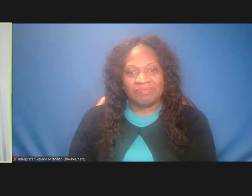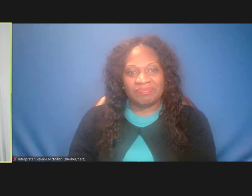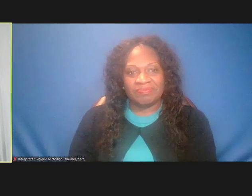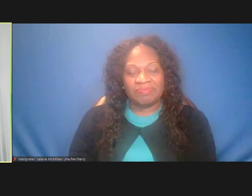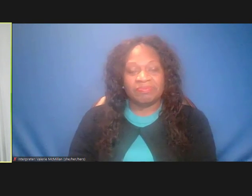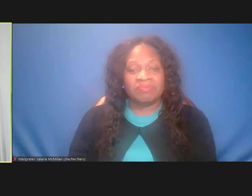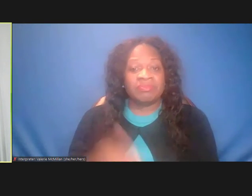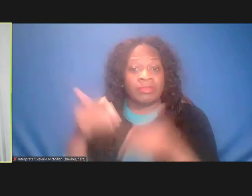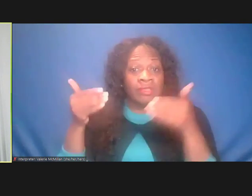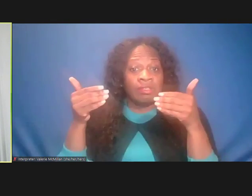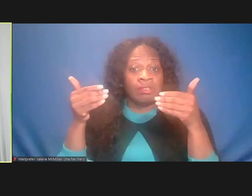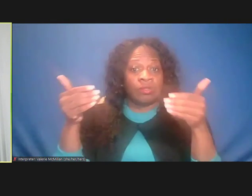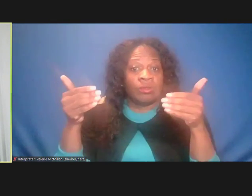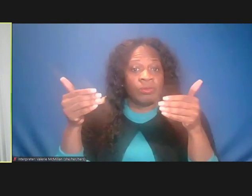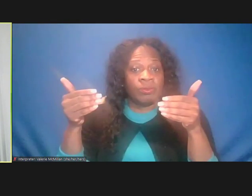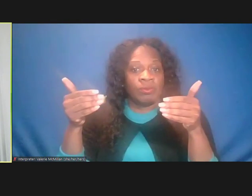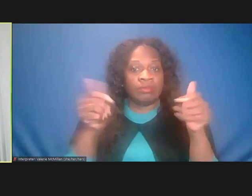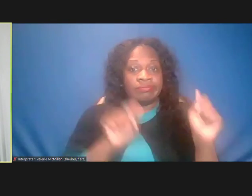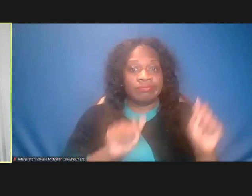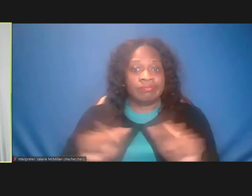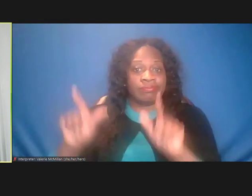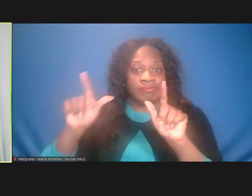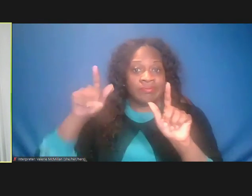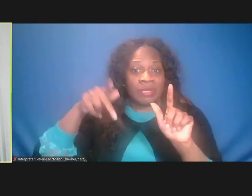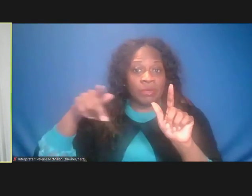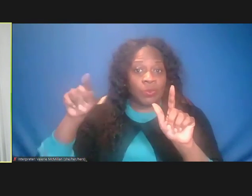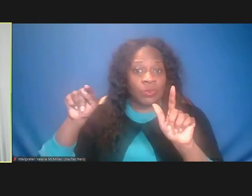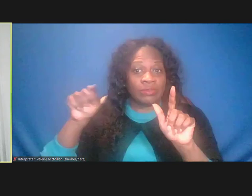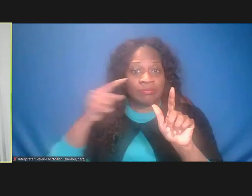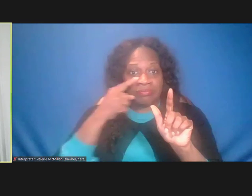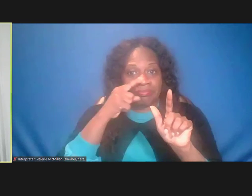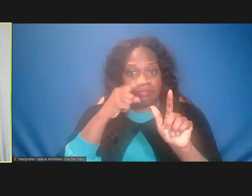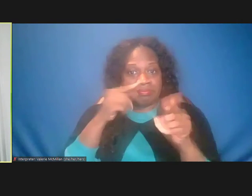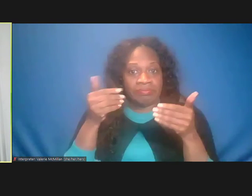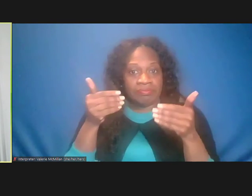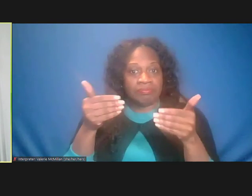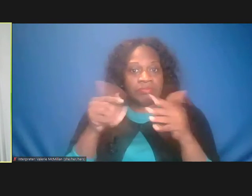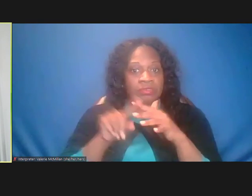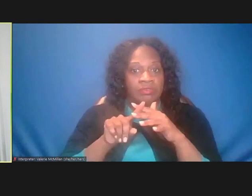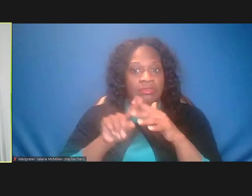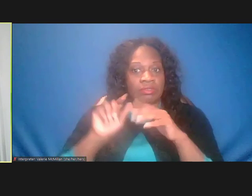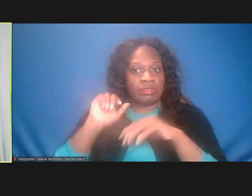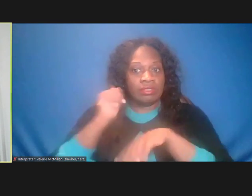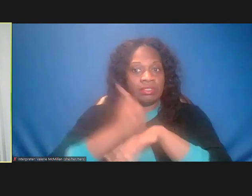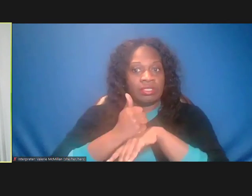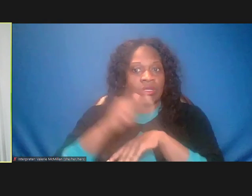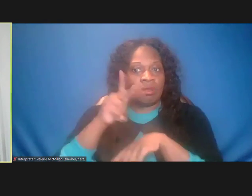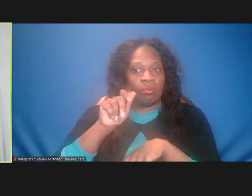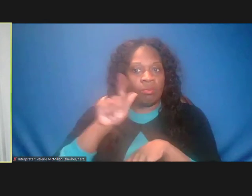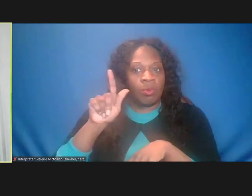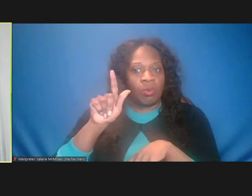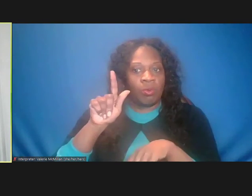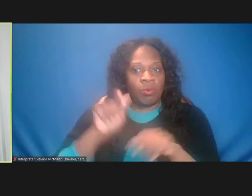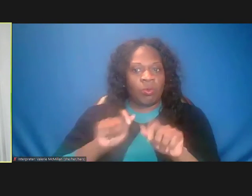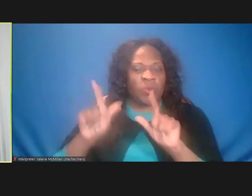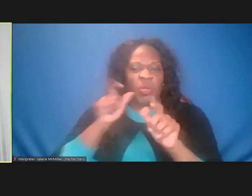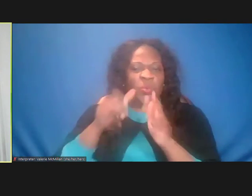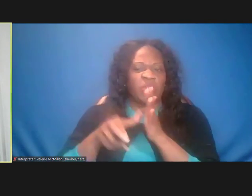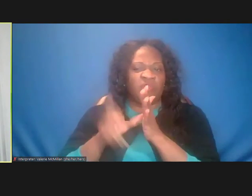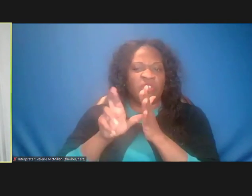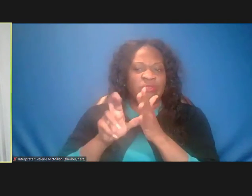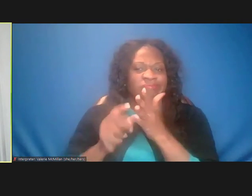And we'll go ahead and pull the PowerPoint back up and set up to the poll question slide. We'll review the